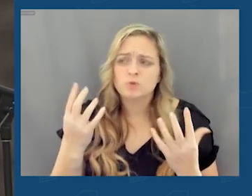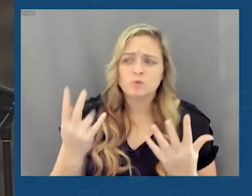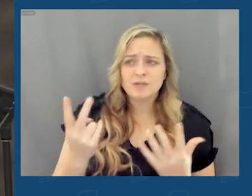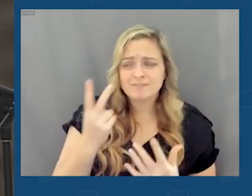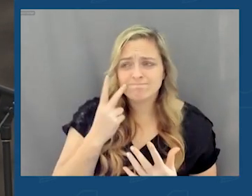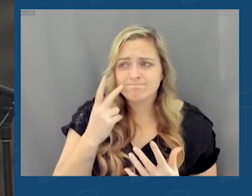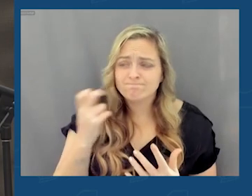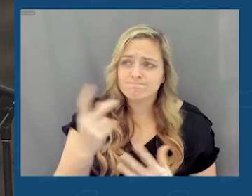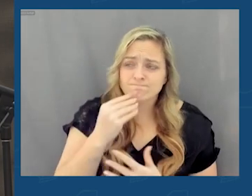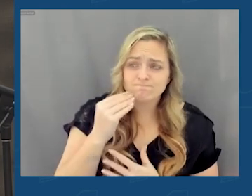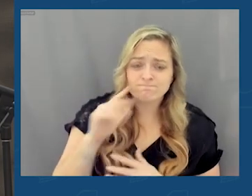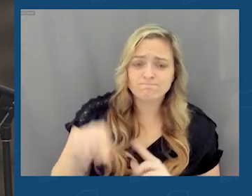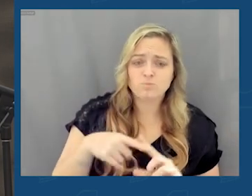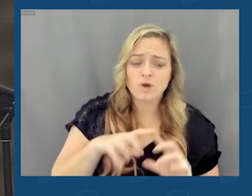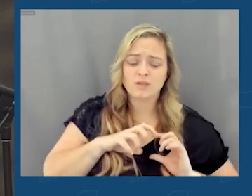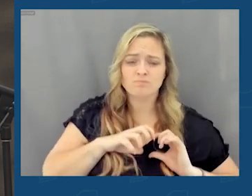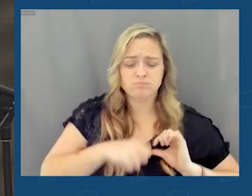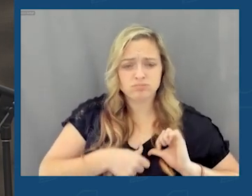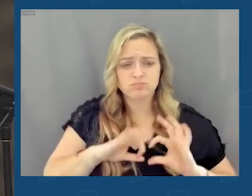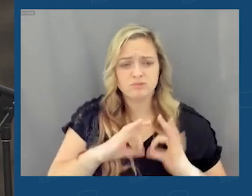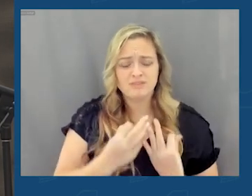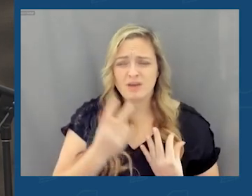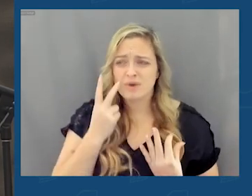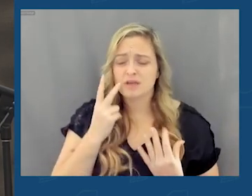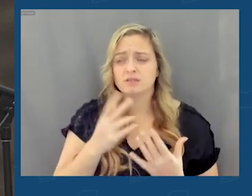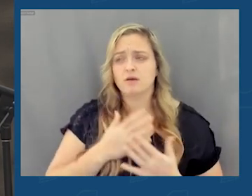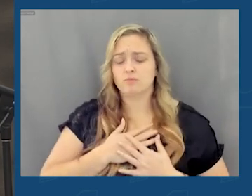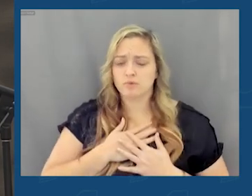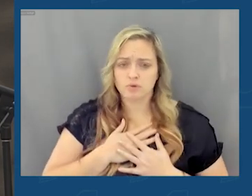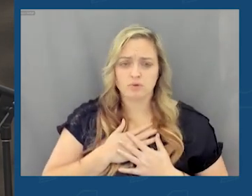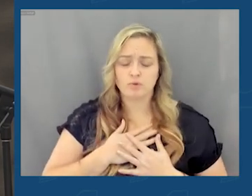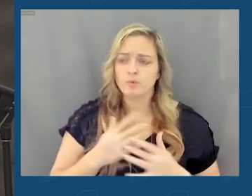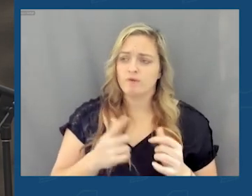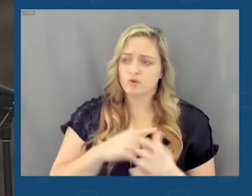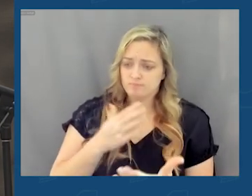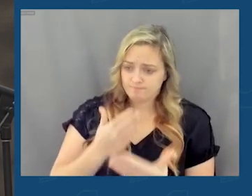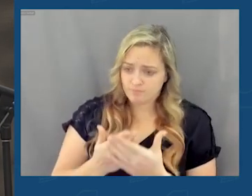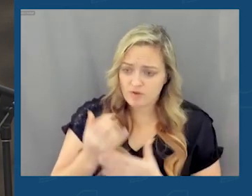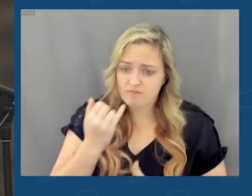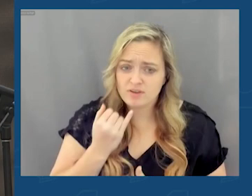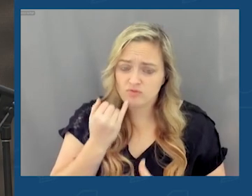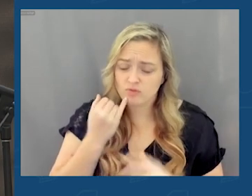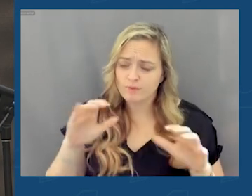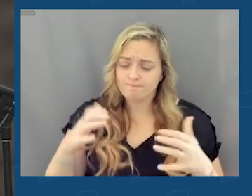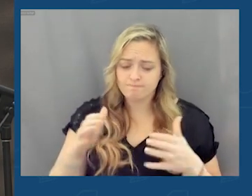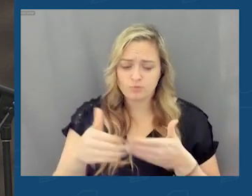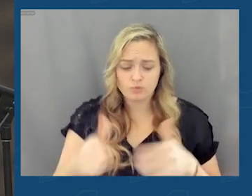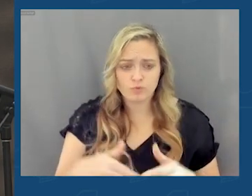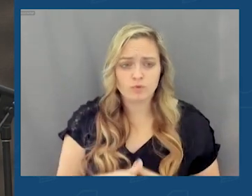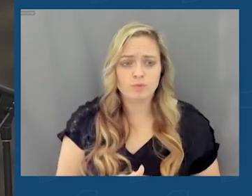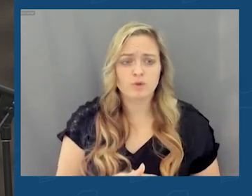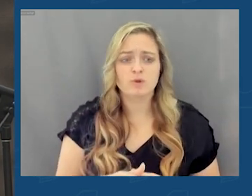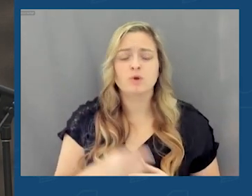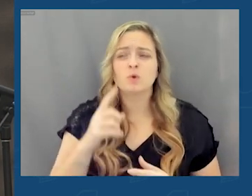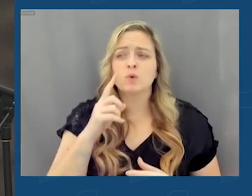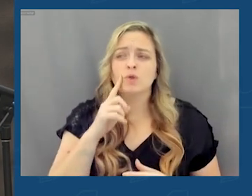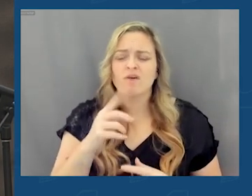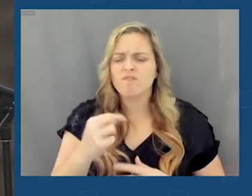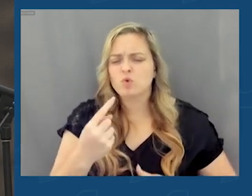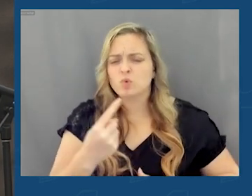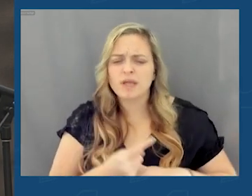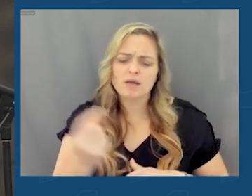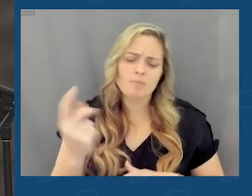The pain of these families, I saw it raw in the first days when I went to Israel. We gathered in a room. We thought it would just be a matter of days. Of